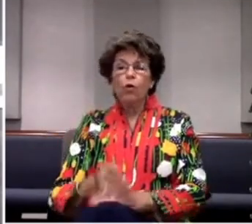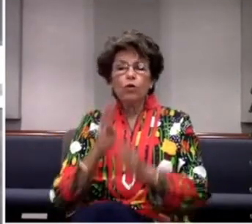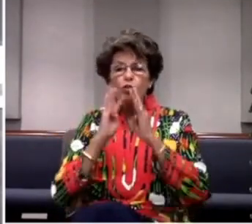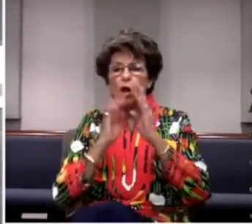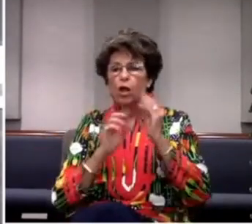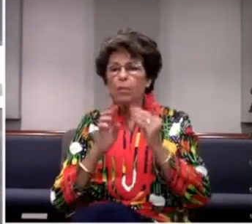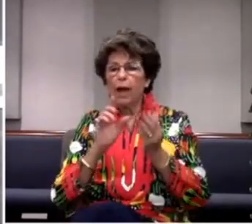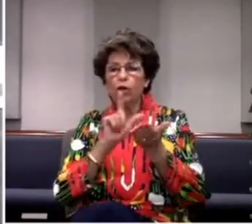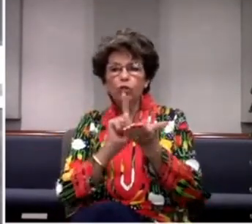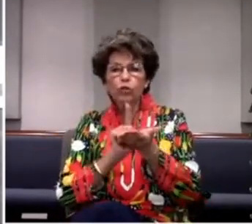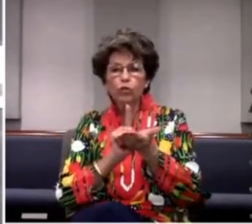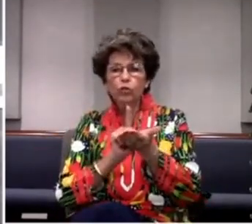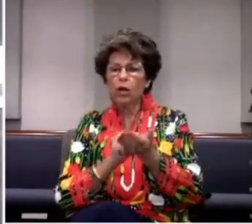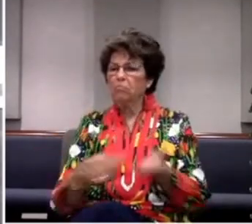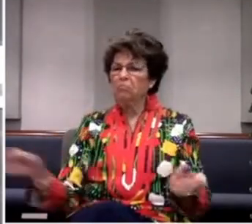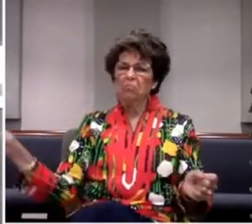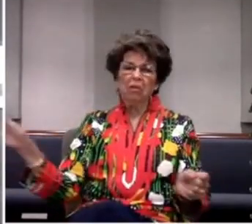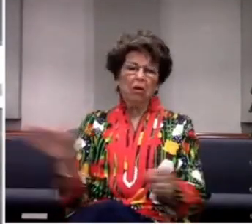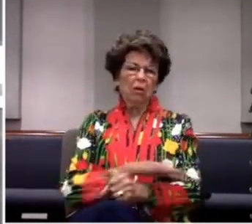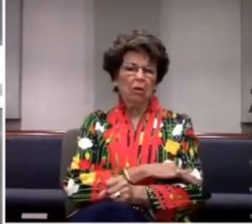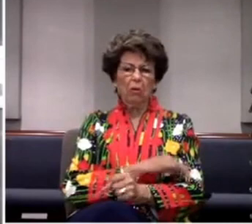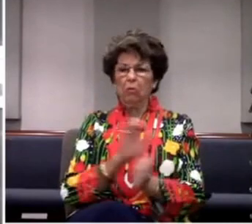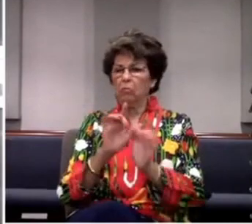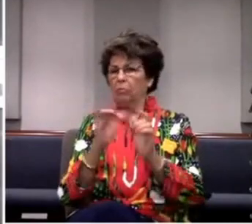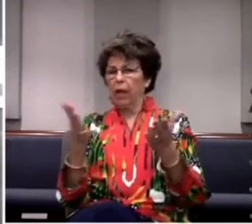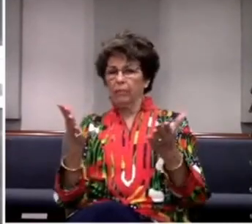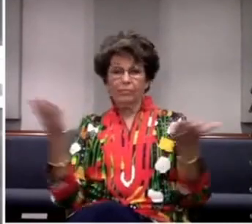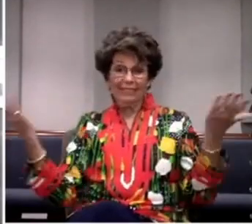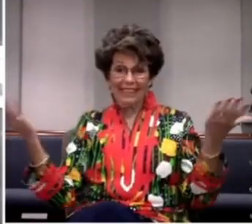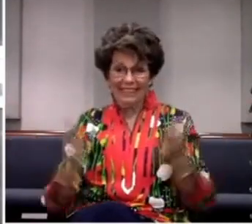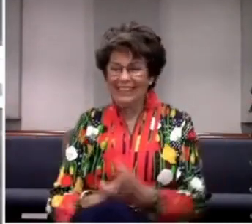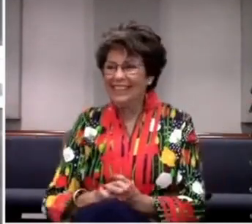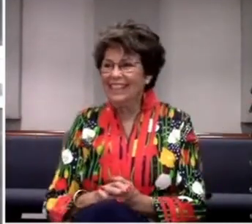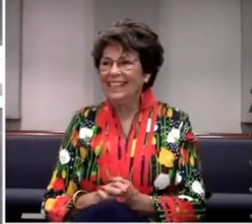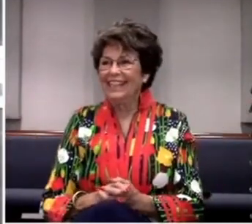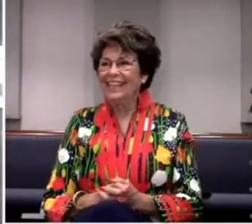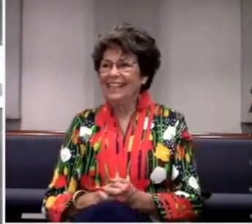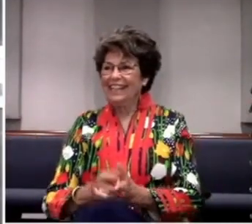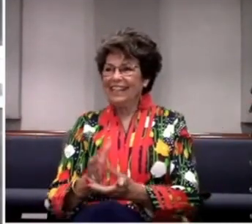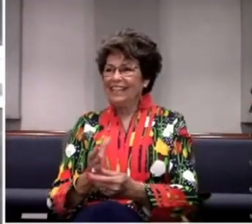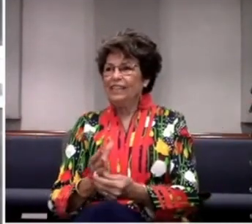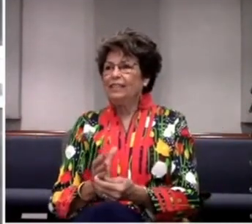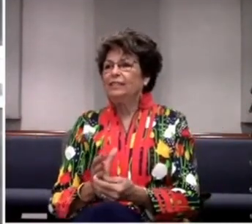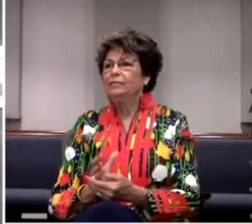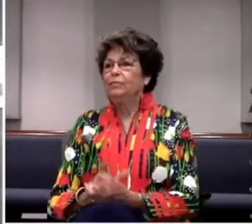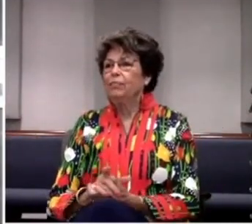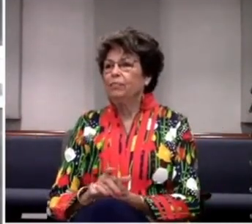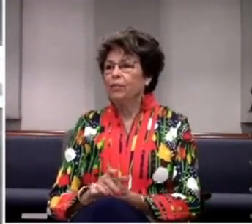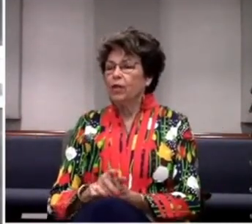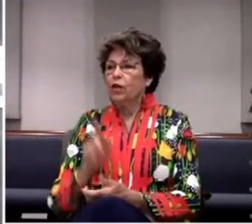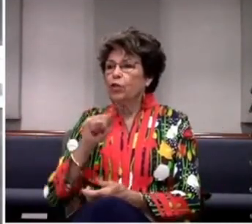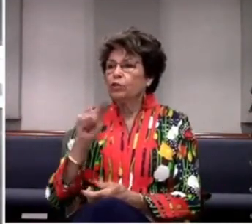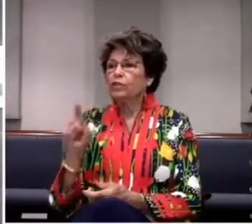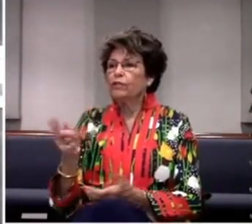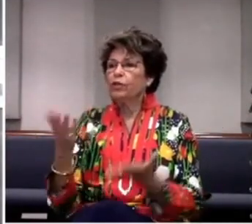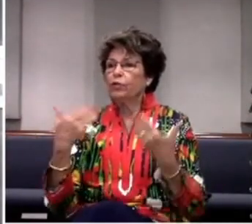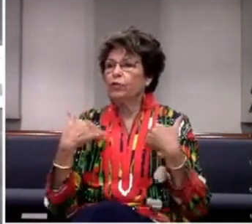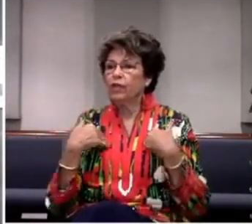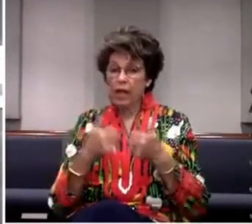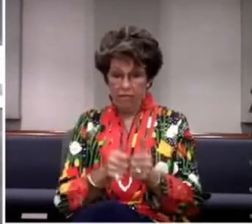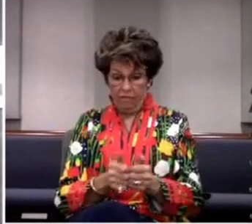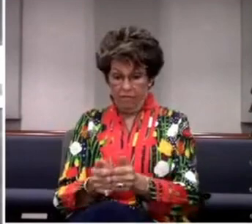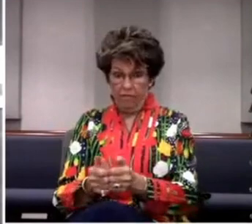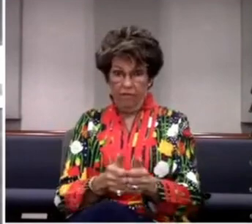going to reference the whole scripture. So I'm trying to get you a head start here. Those of you that have digital devices,